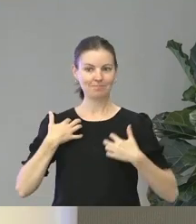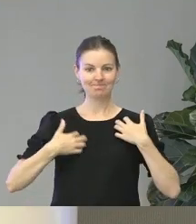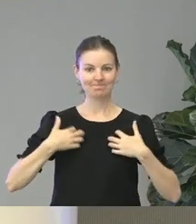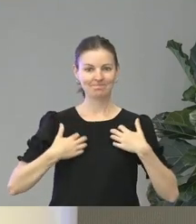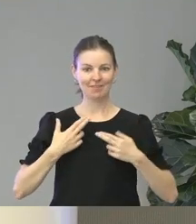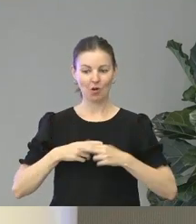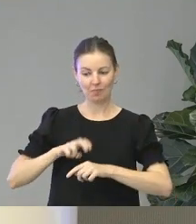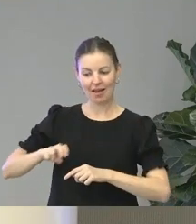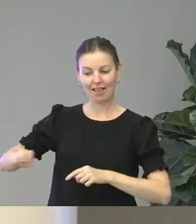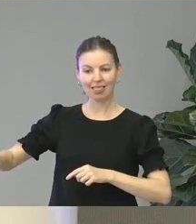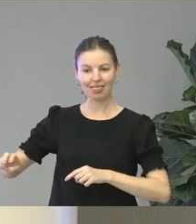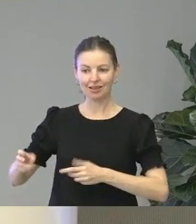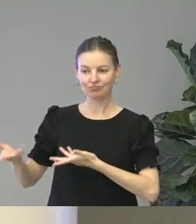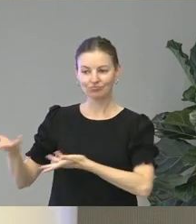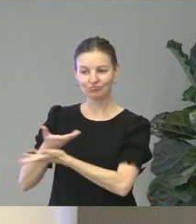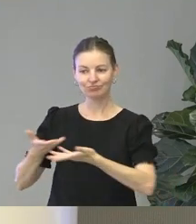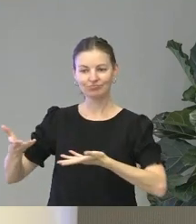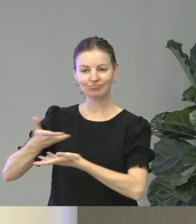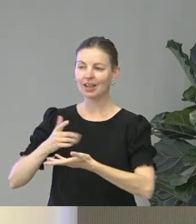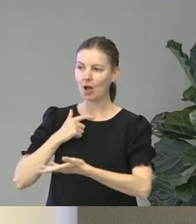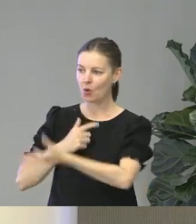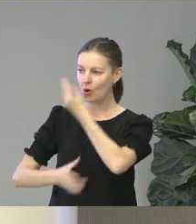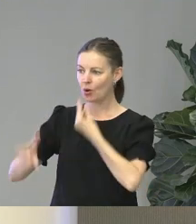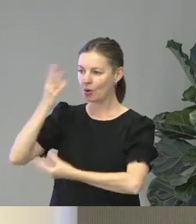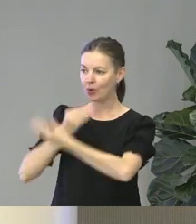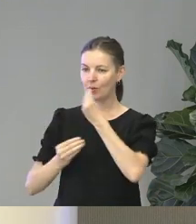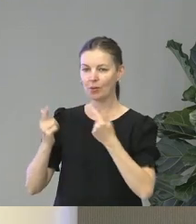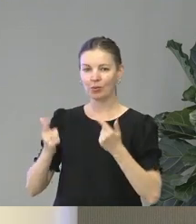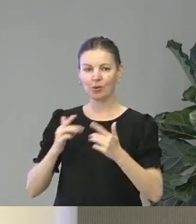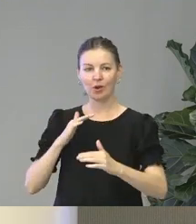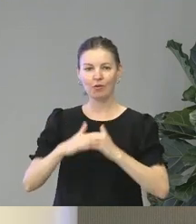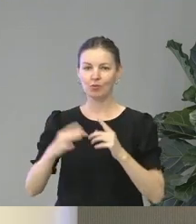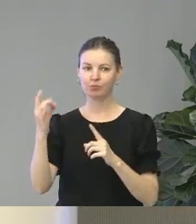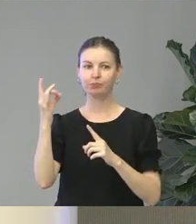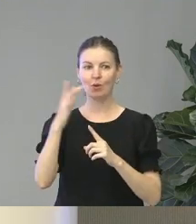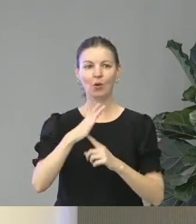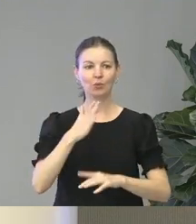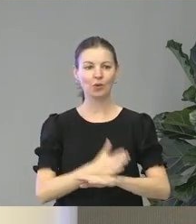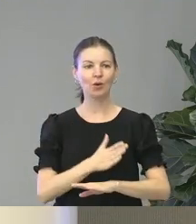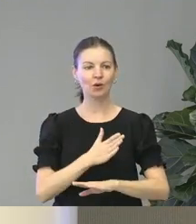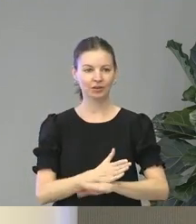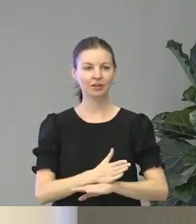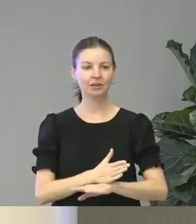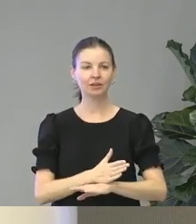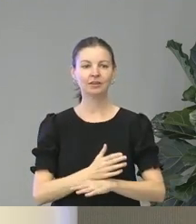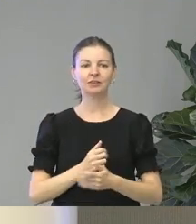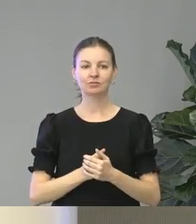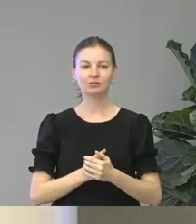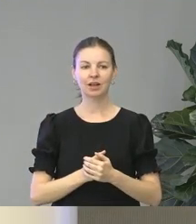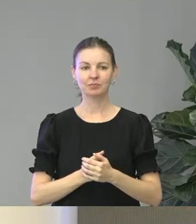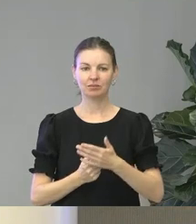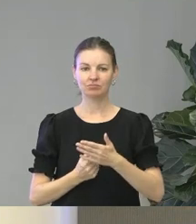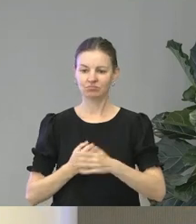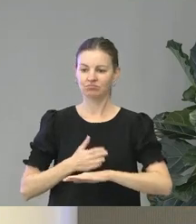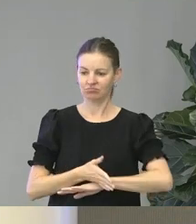panel, as I'm sure I'll be learning a lot about this very important piece of work, which has been in the pipeline